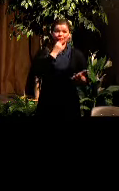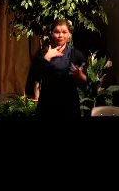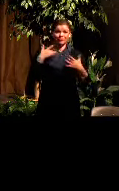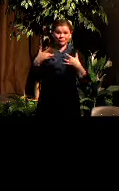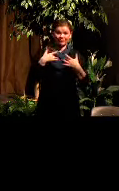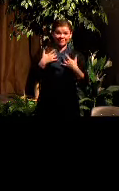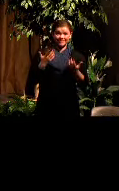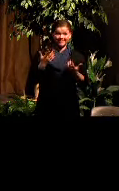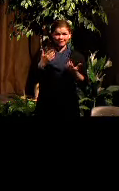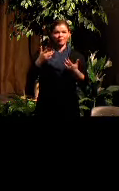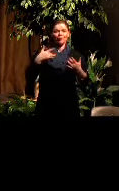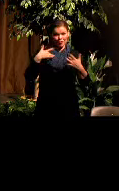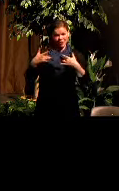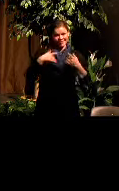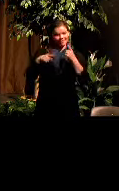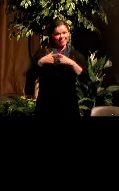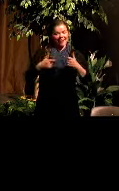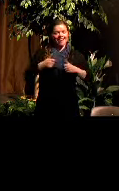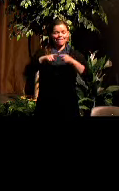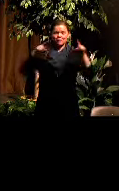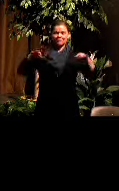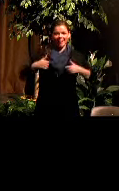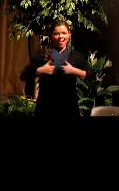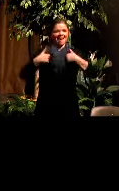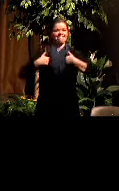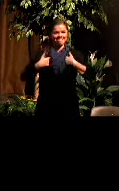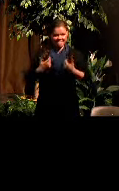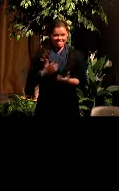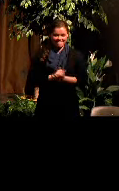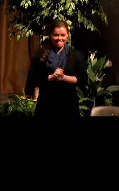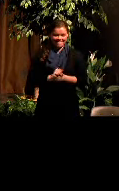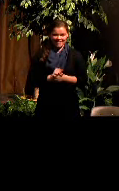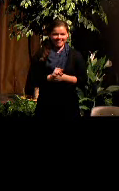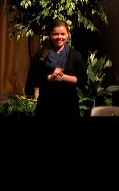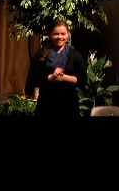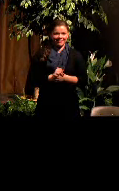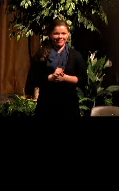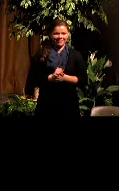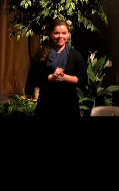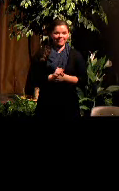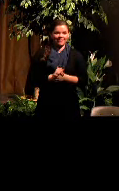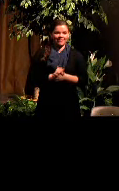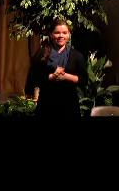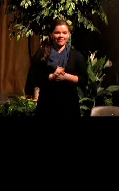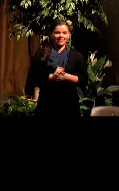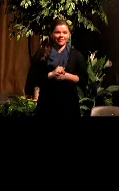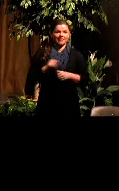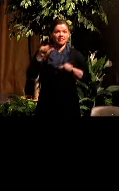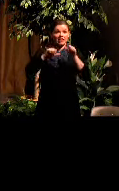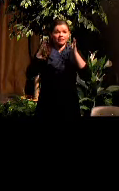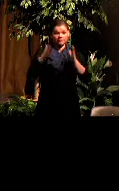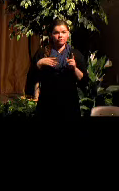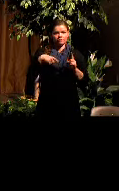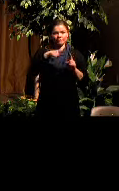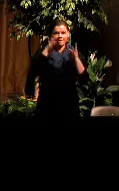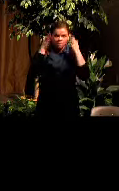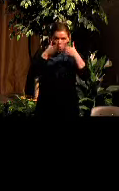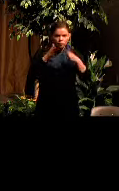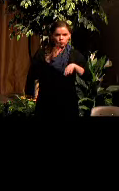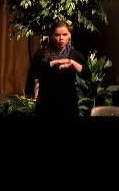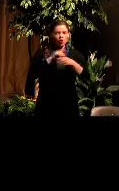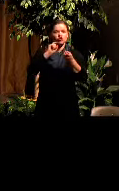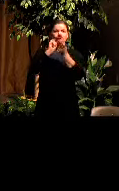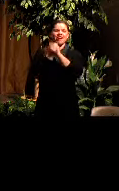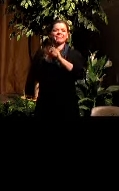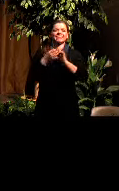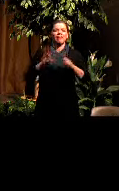represents a person, a scientist, and a team that has been focused on the issues of the change in biodiversity,